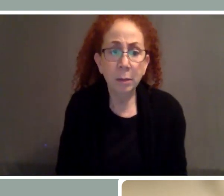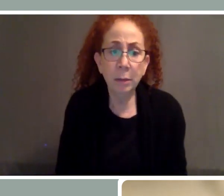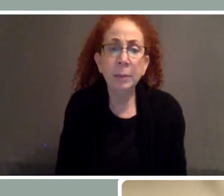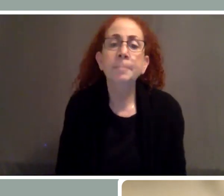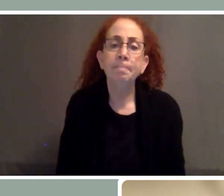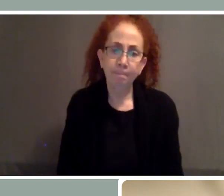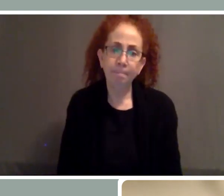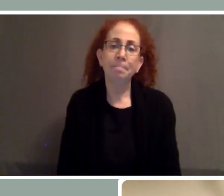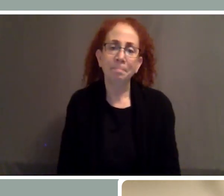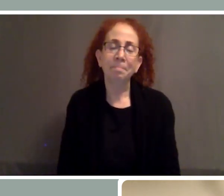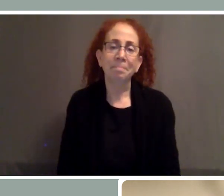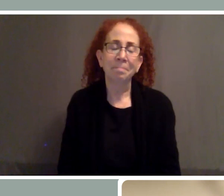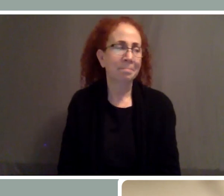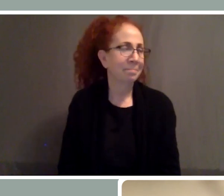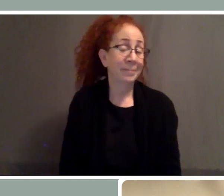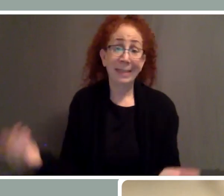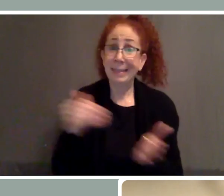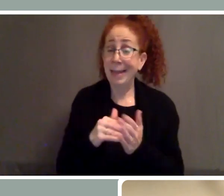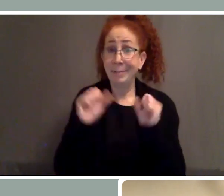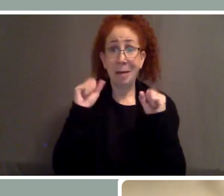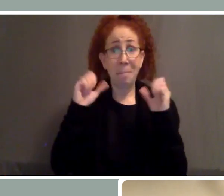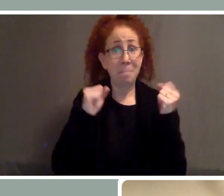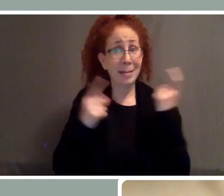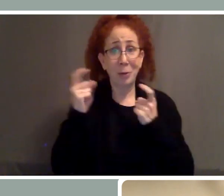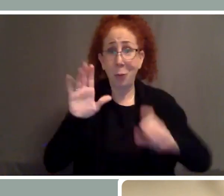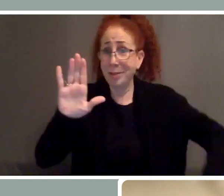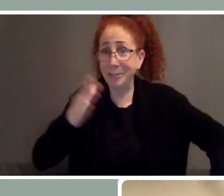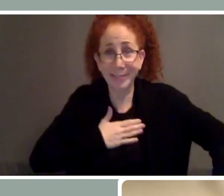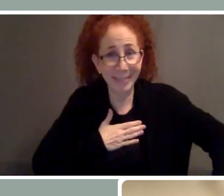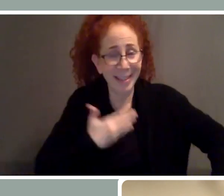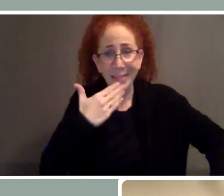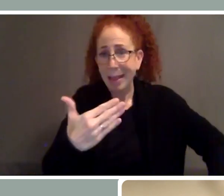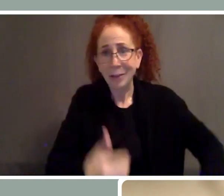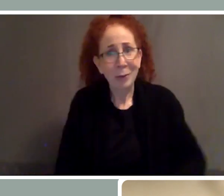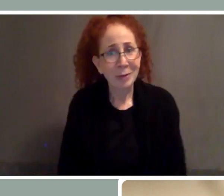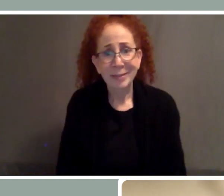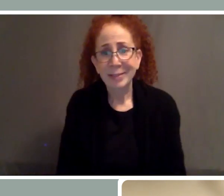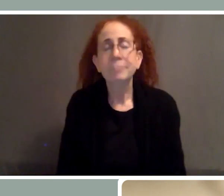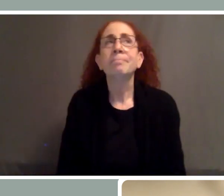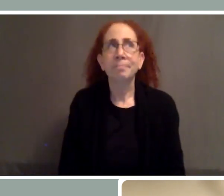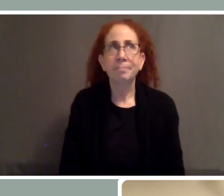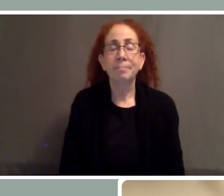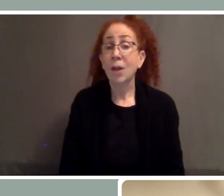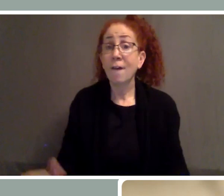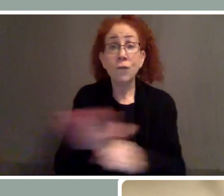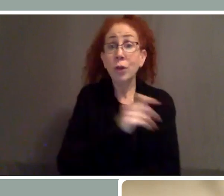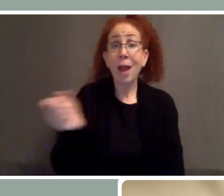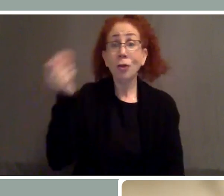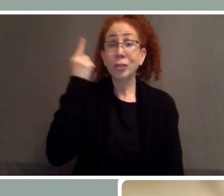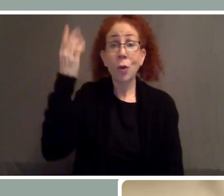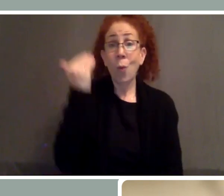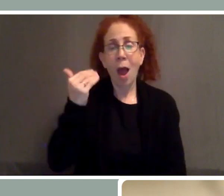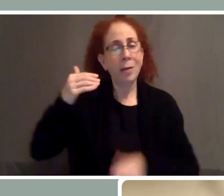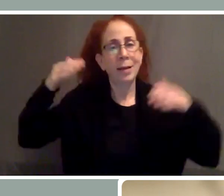Yeah. So again, these are all like amazing questions. So thank you. So we don't fully understand that. Well, there are a